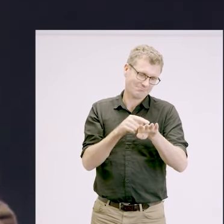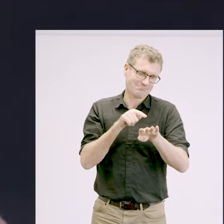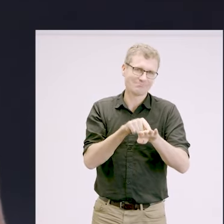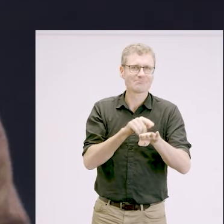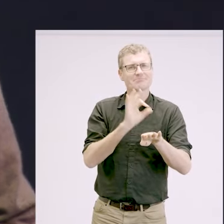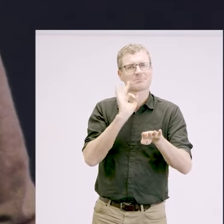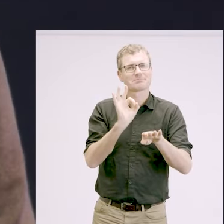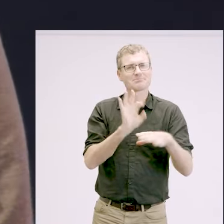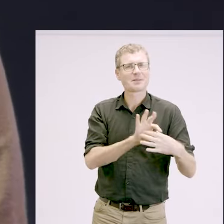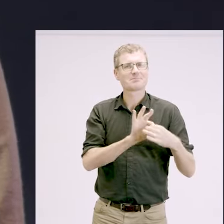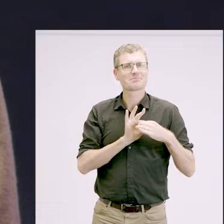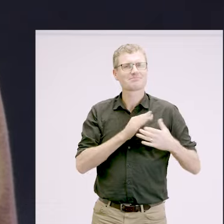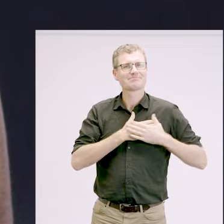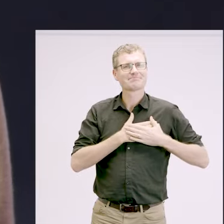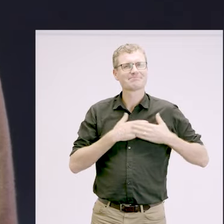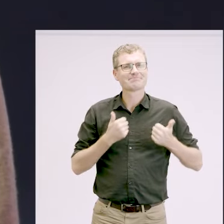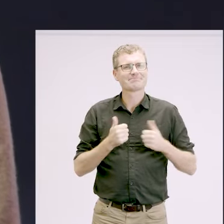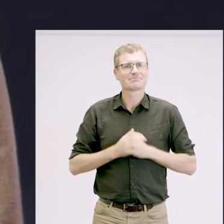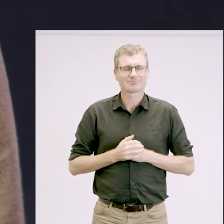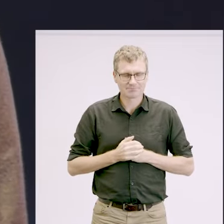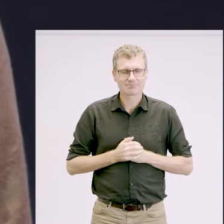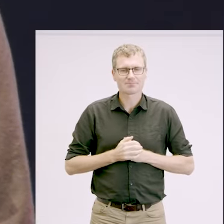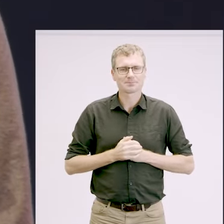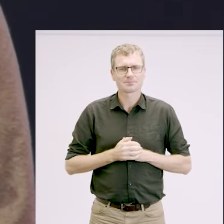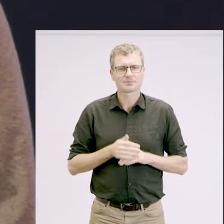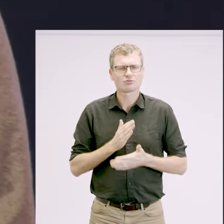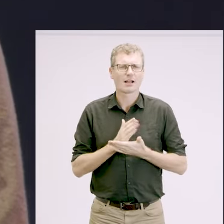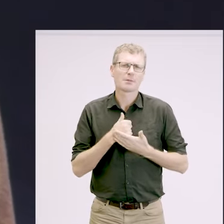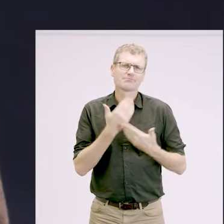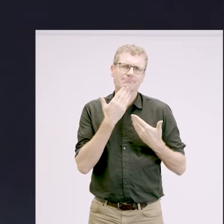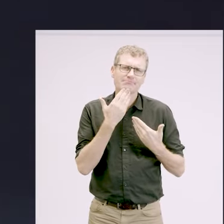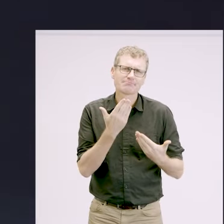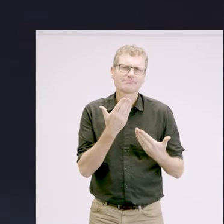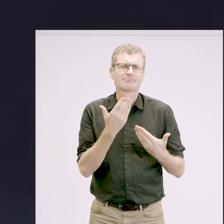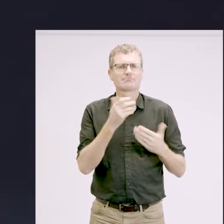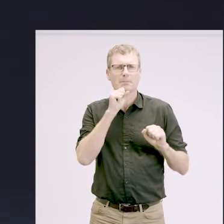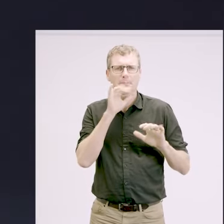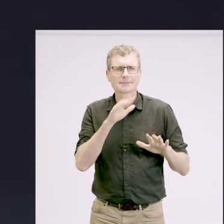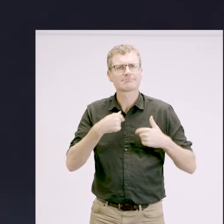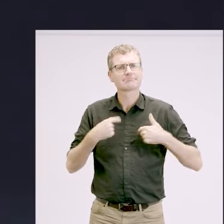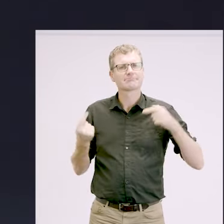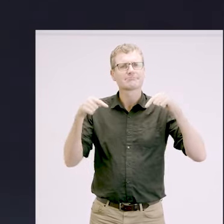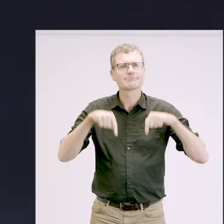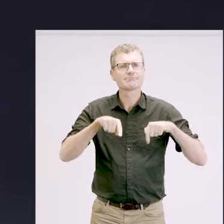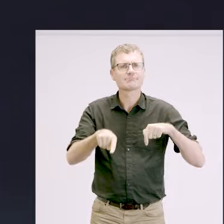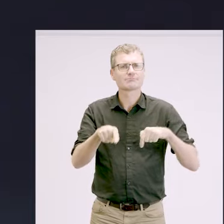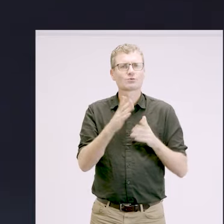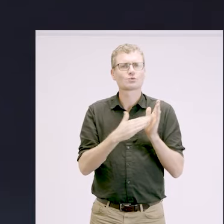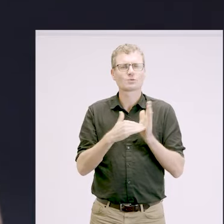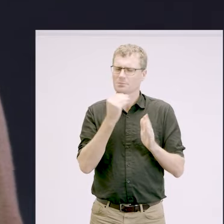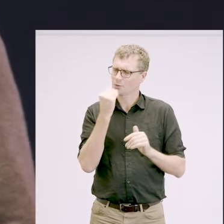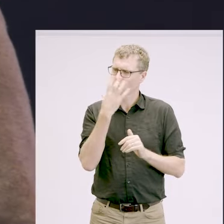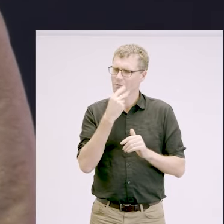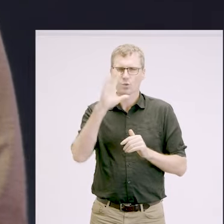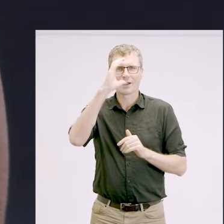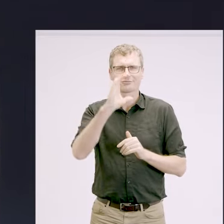Dad." So it's like she's here. We're just so grateful and blessed, honestly, to